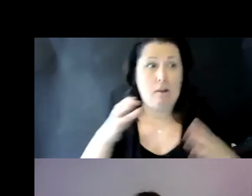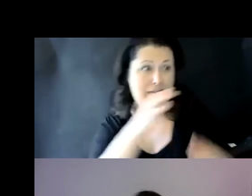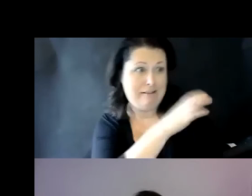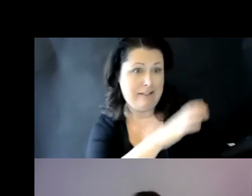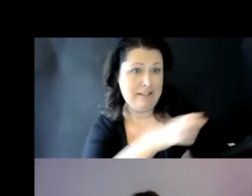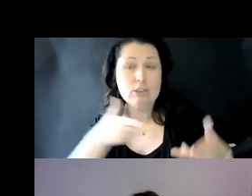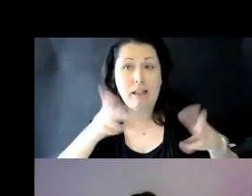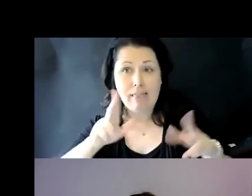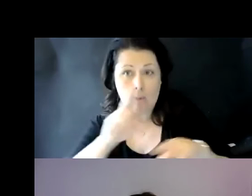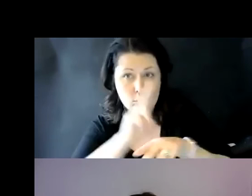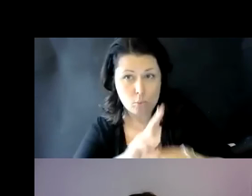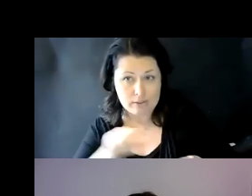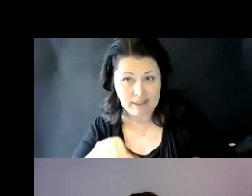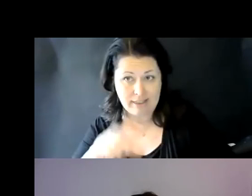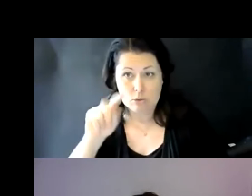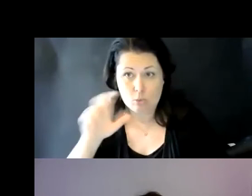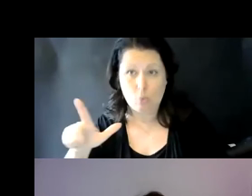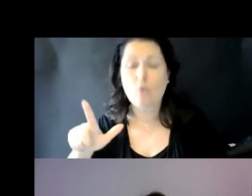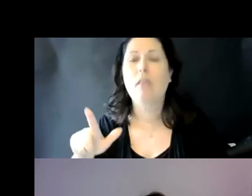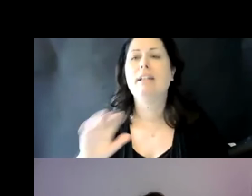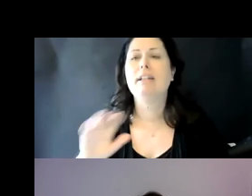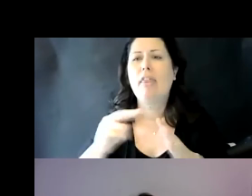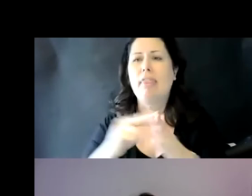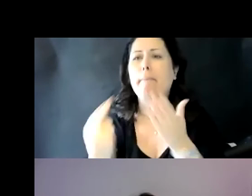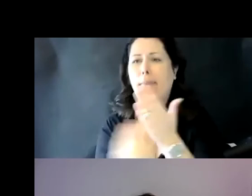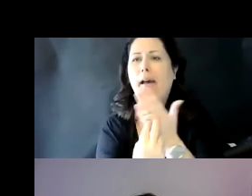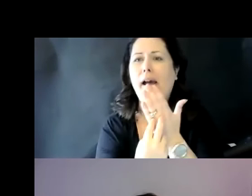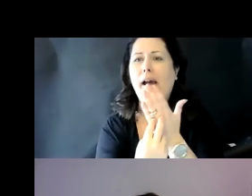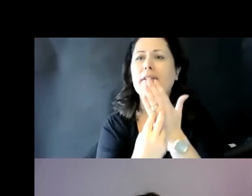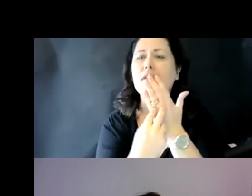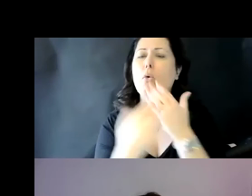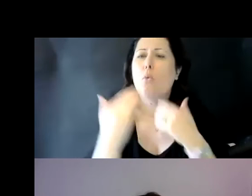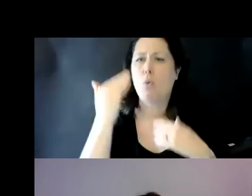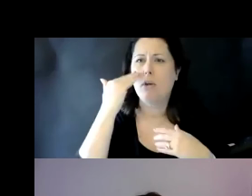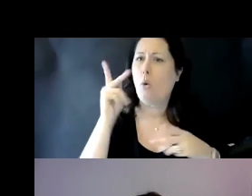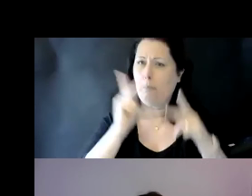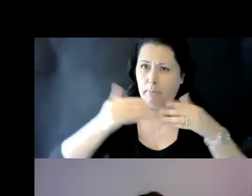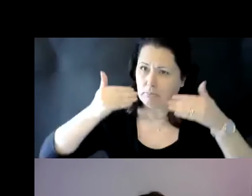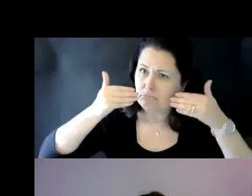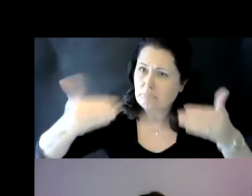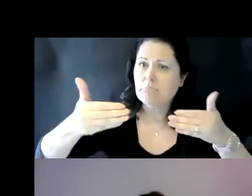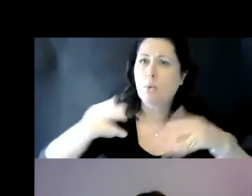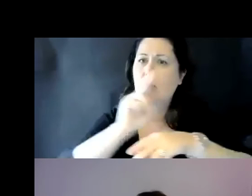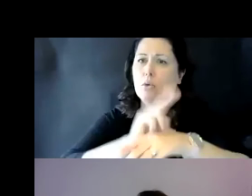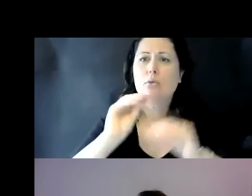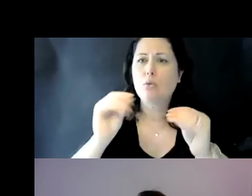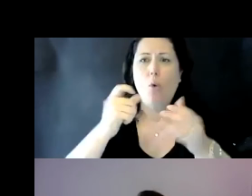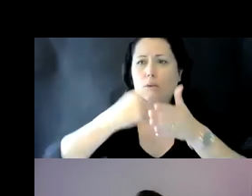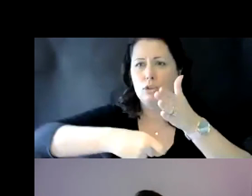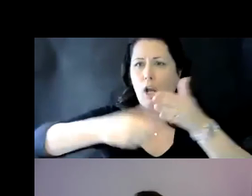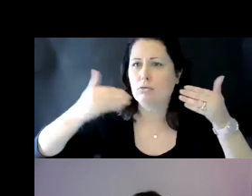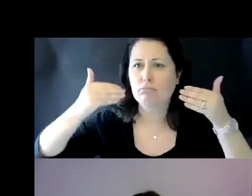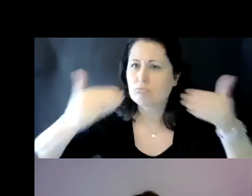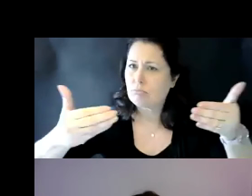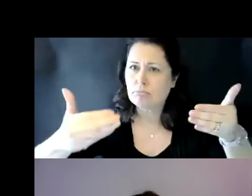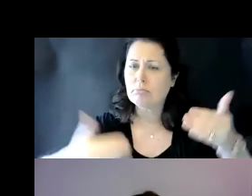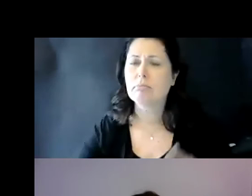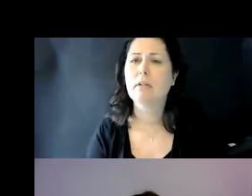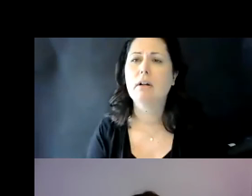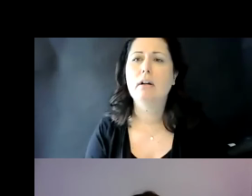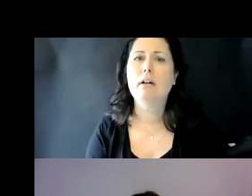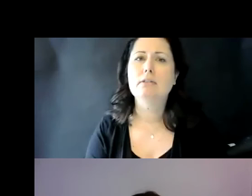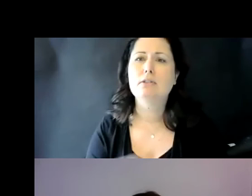the copyright is actually on the back of the measure. We are very, very keen that people just use it, so there's no charge for it. In terms of the